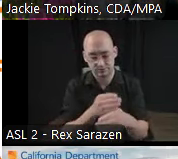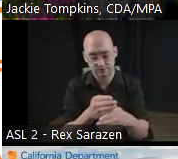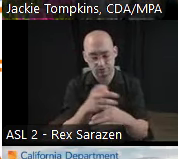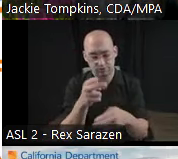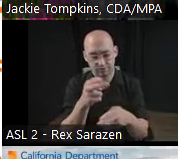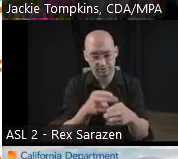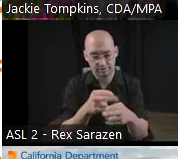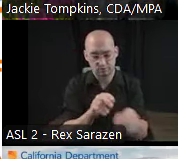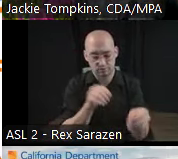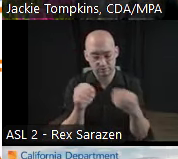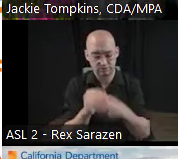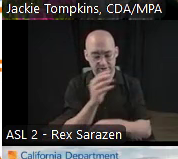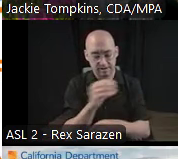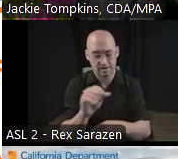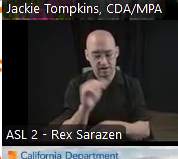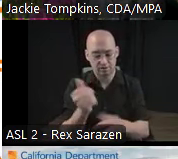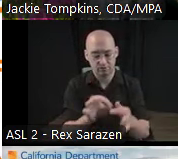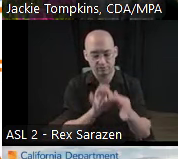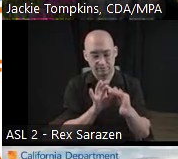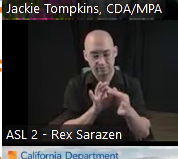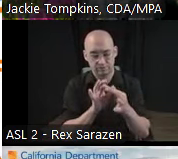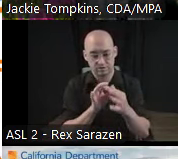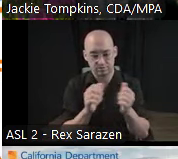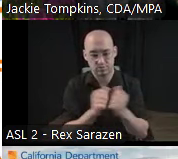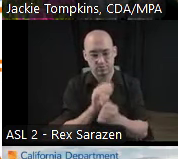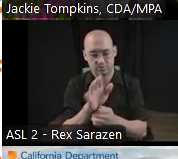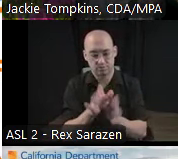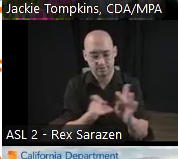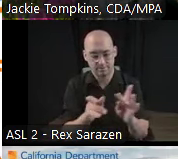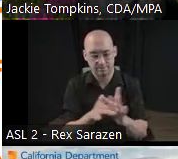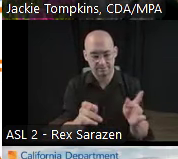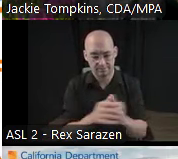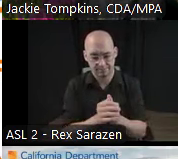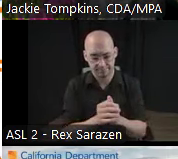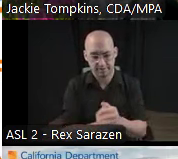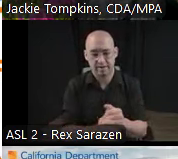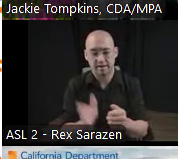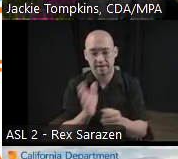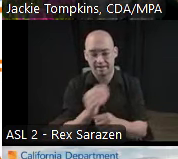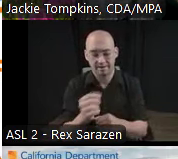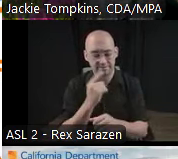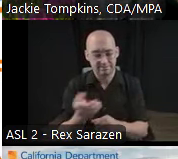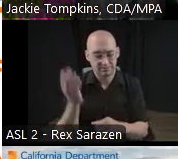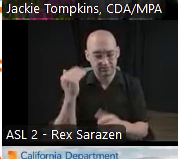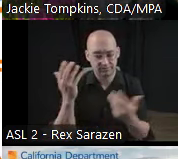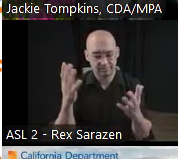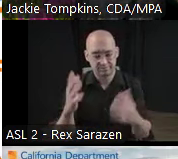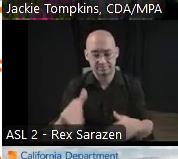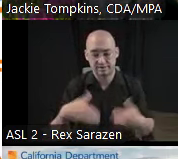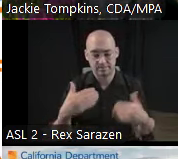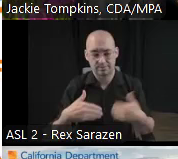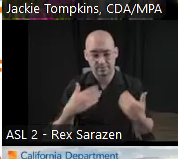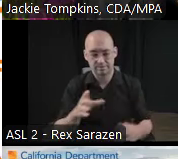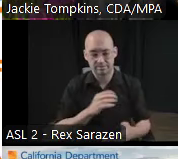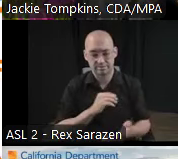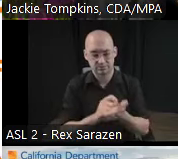any other affiliation you have with your public comment. And as indicated earlier, we are happy to accept your written comments